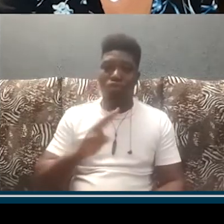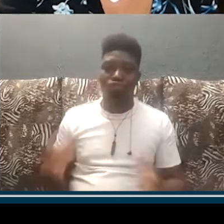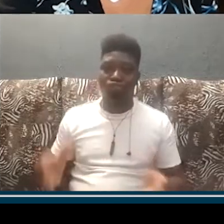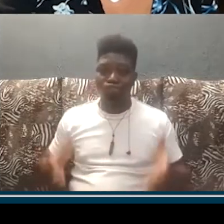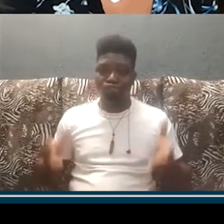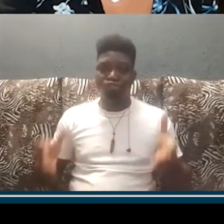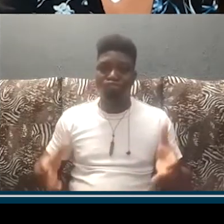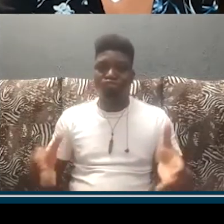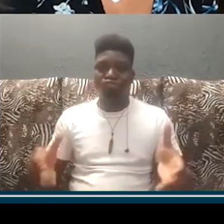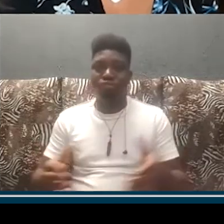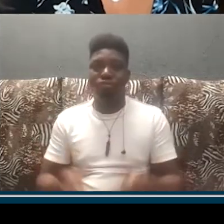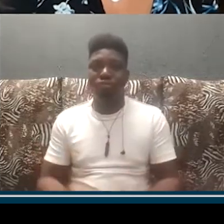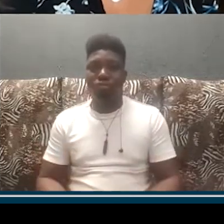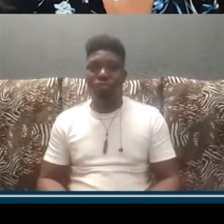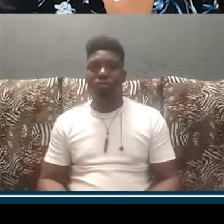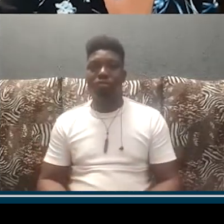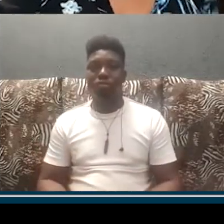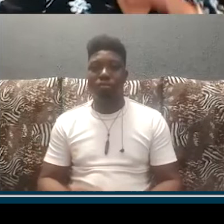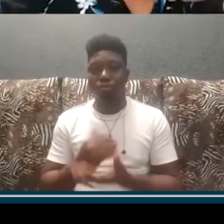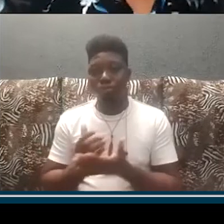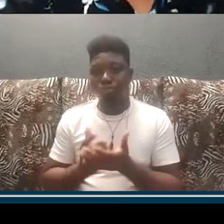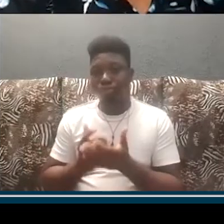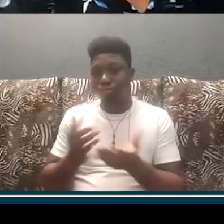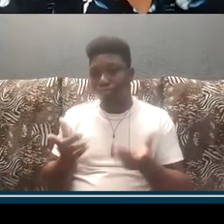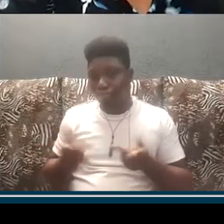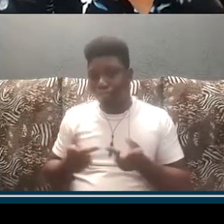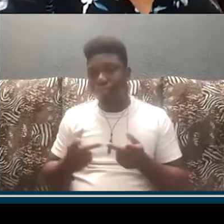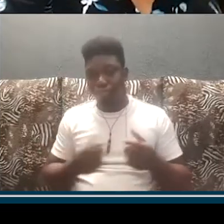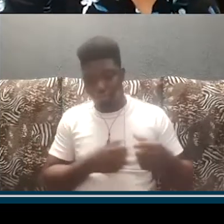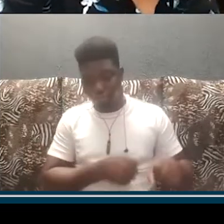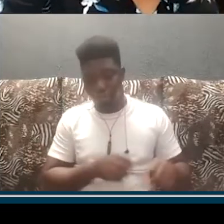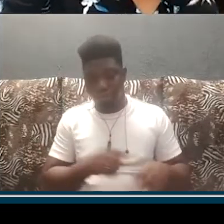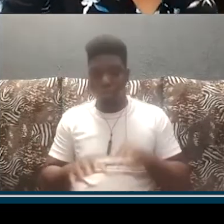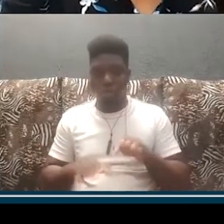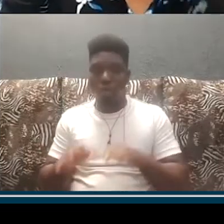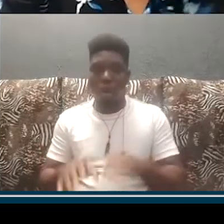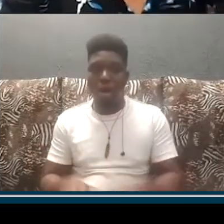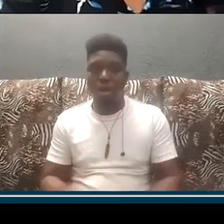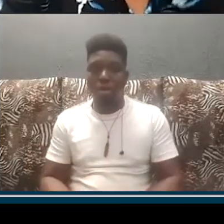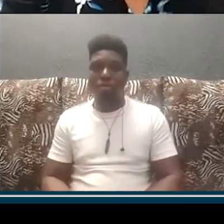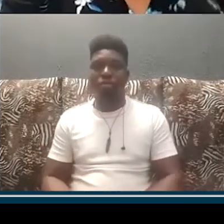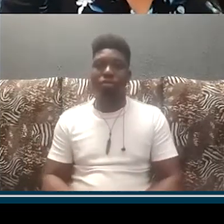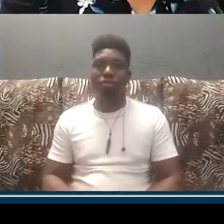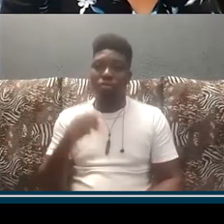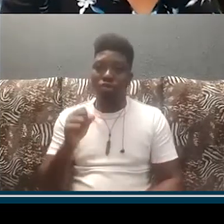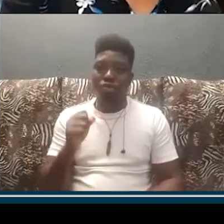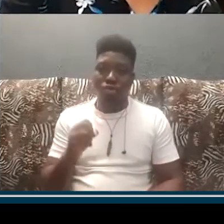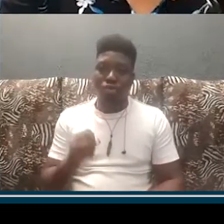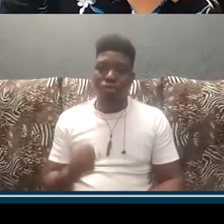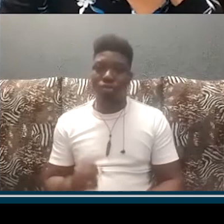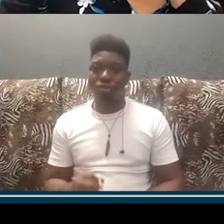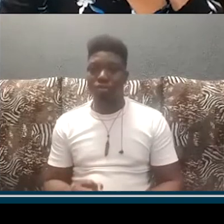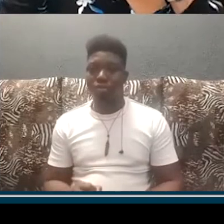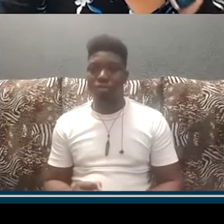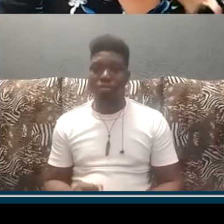places no sidewalk, other places sidewalks are so skinny little and all